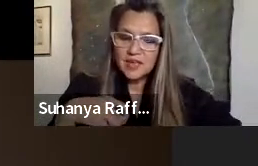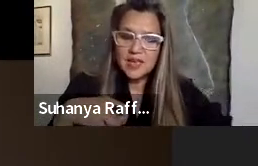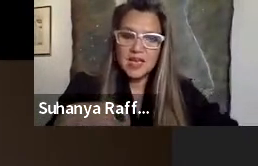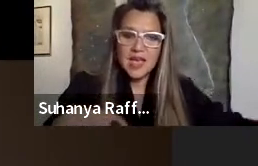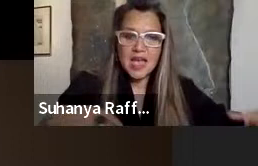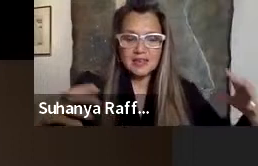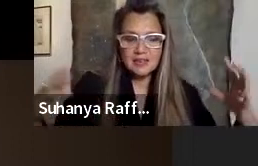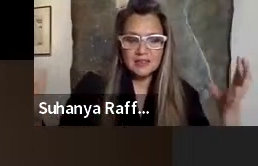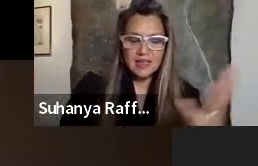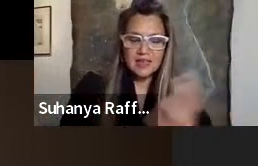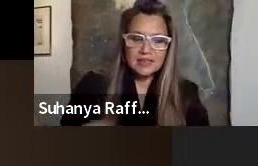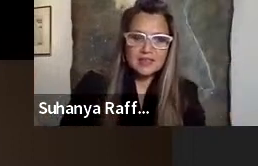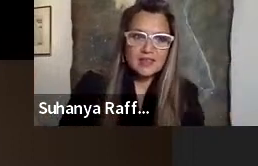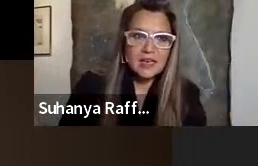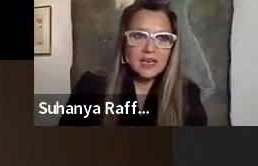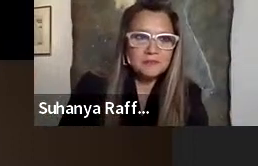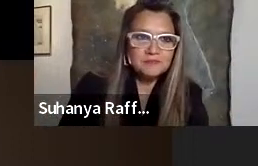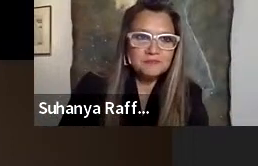mannequins, and